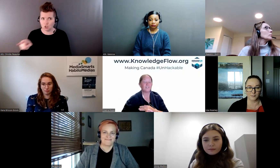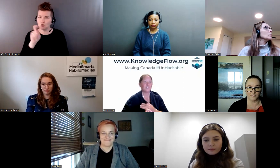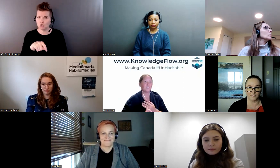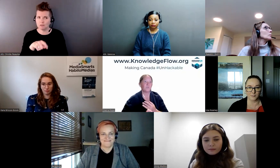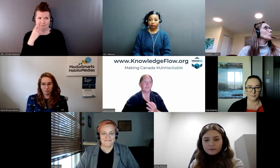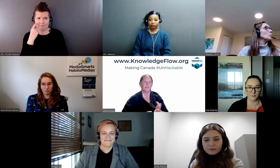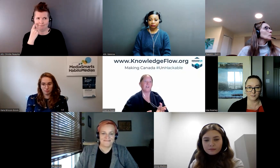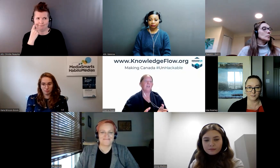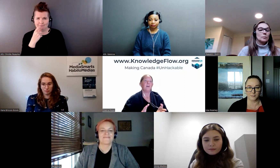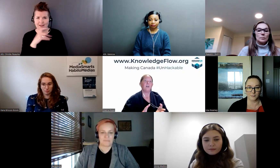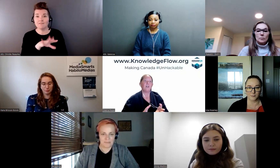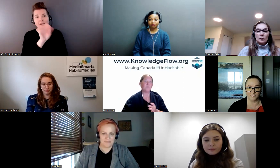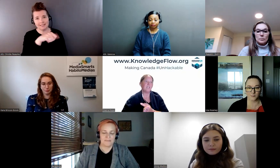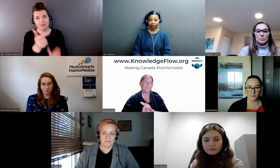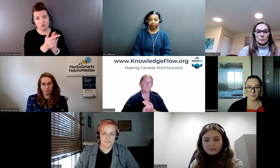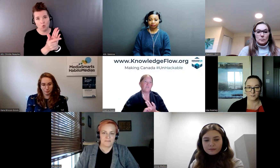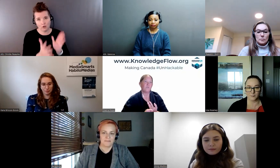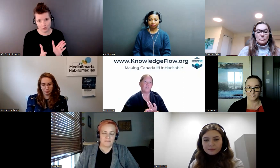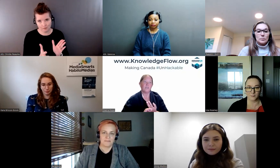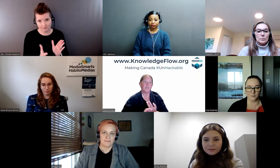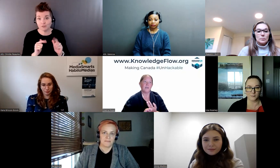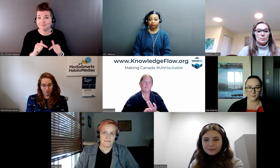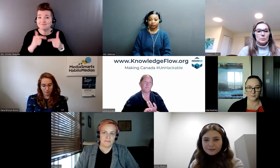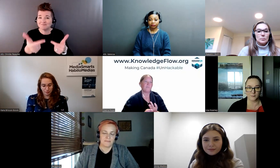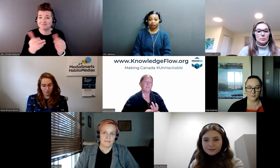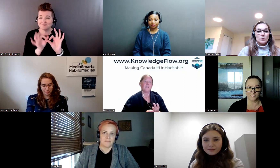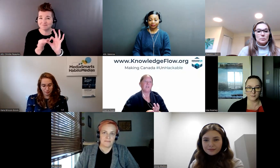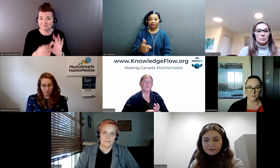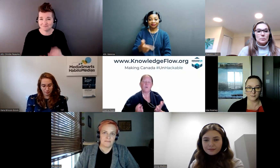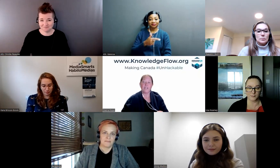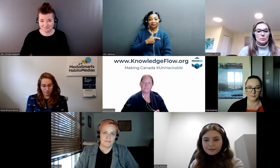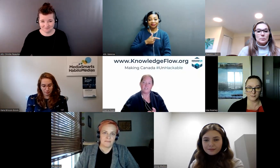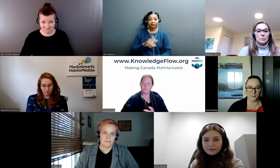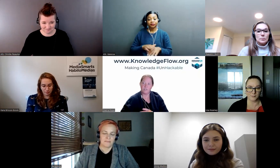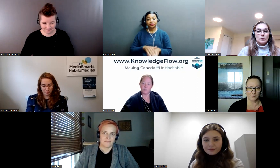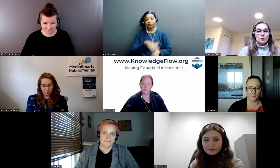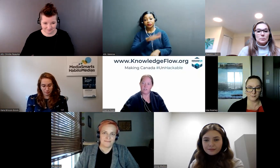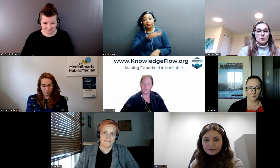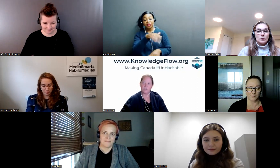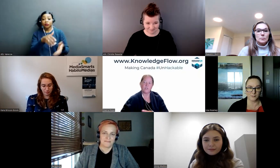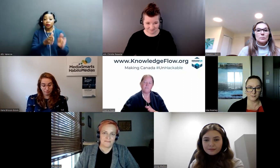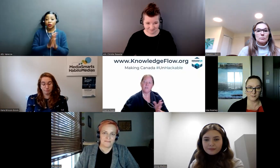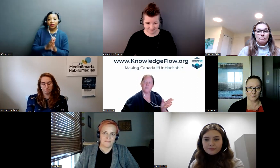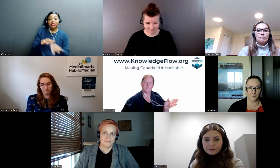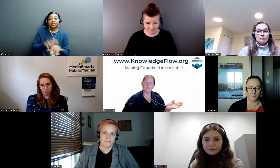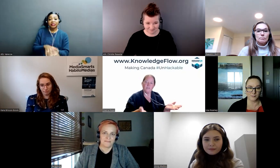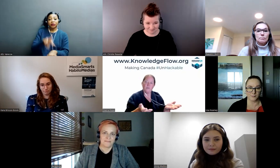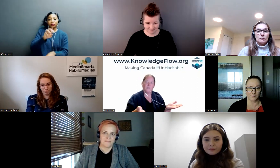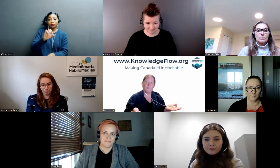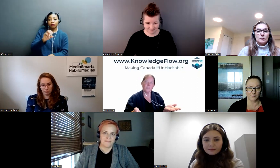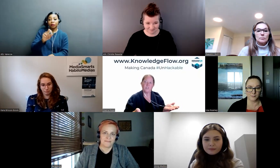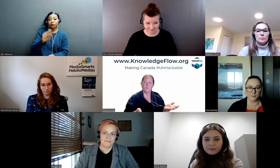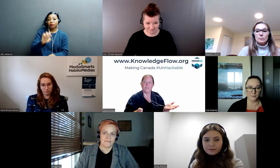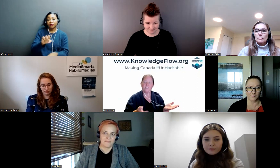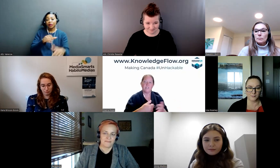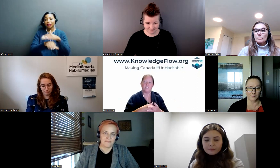for another service provider are they being asked for um promote access to their computer so if a you